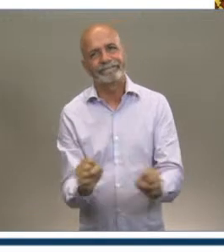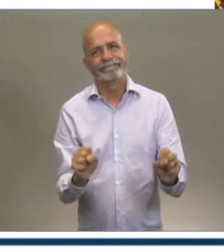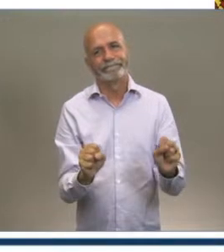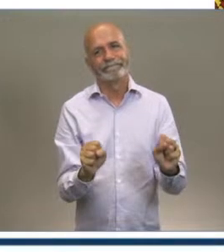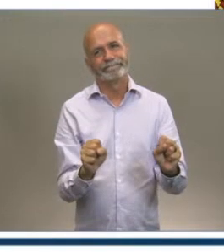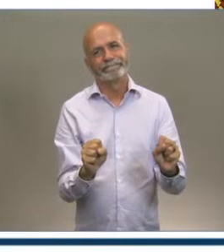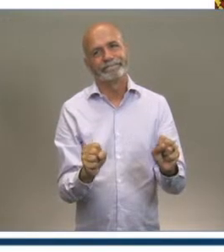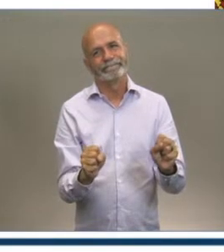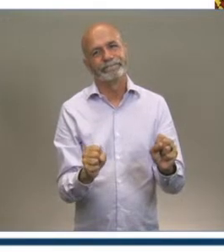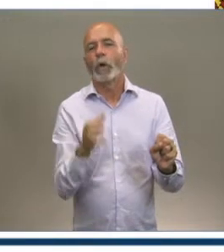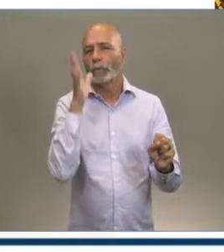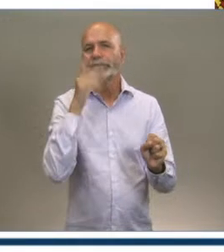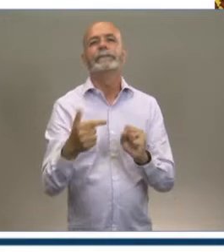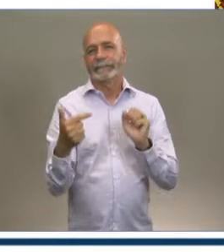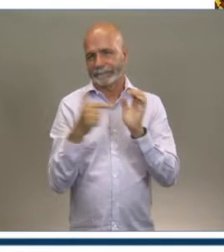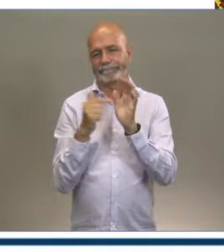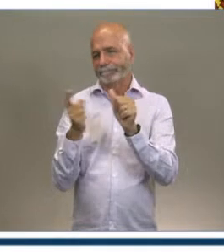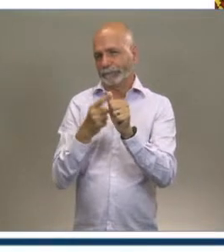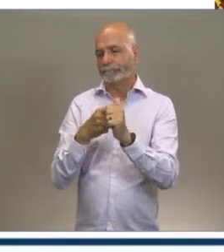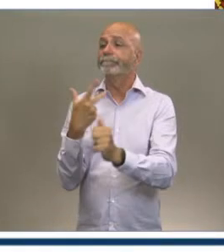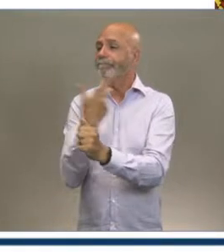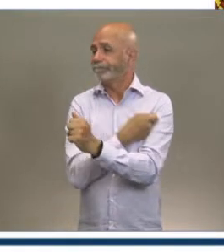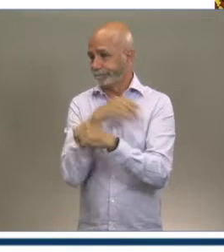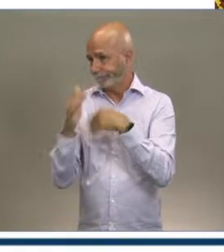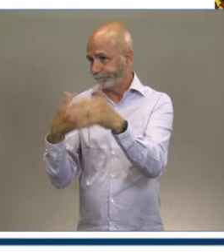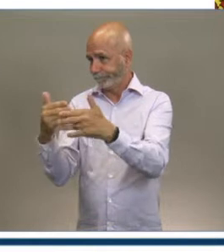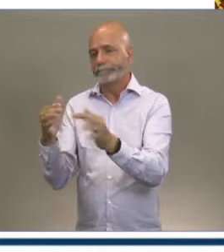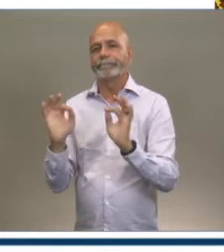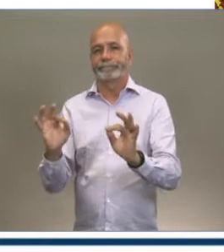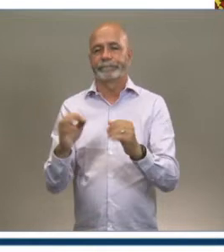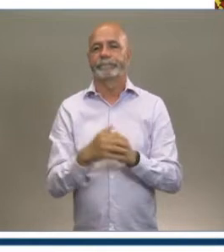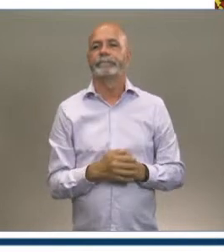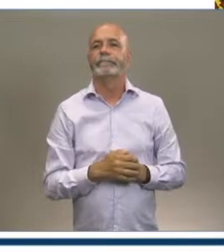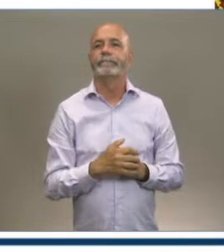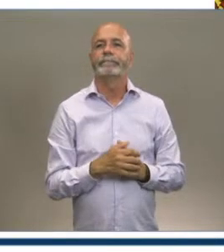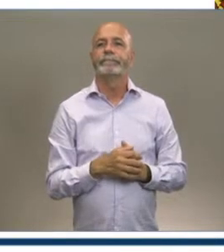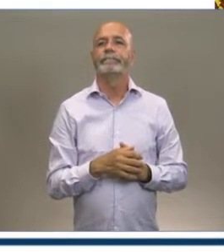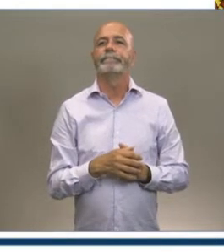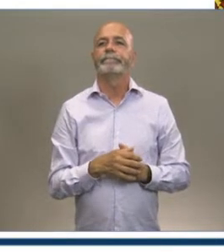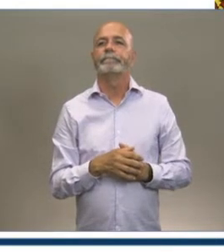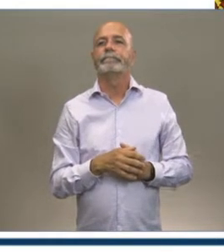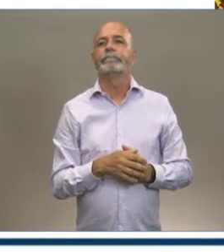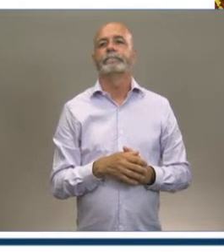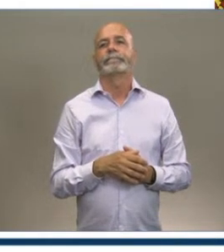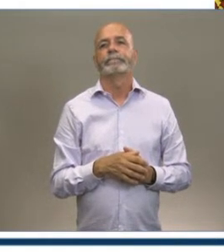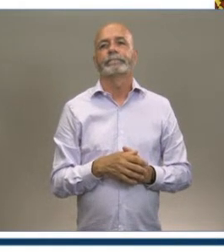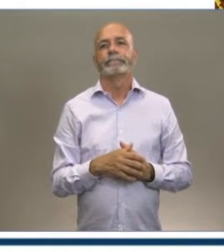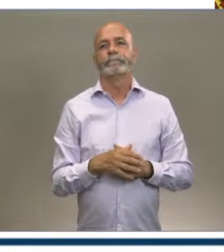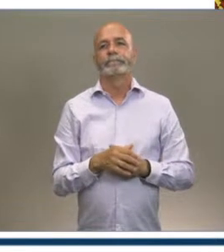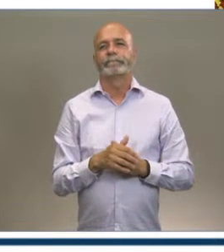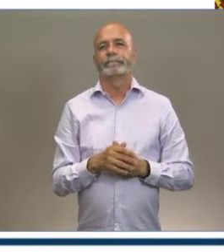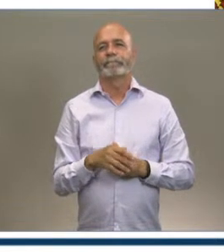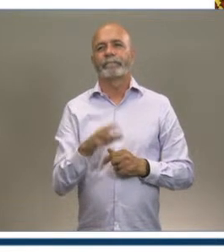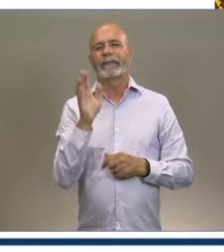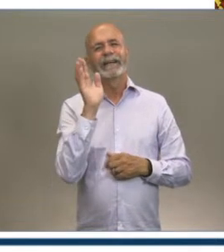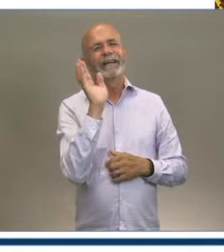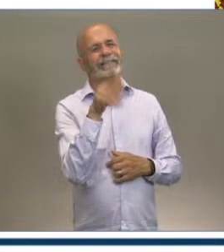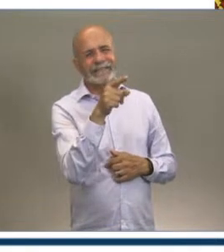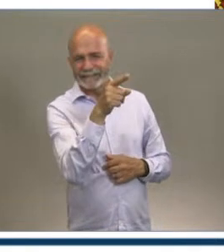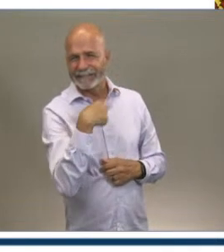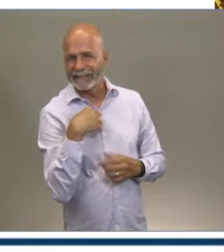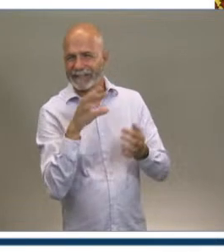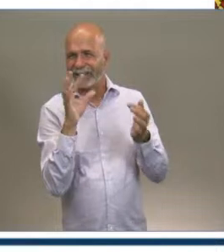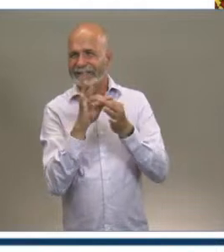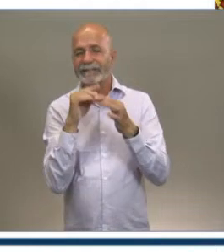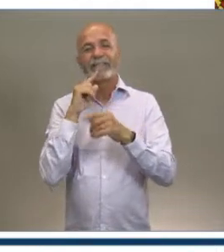Madeline? Thank you for that. And my follow-up is, you said in the past that the businesses and the public, they need notice of changes, and this is